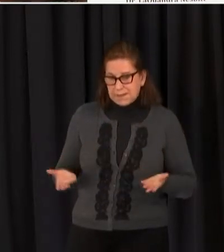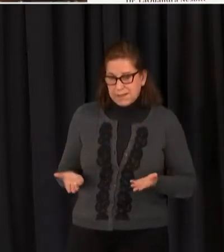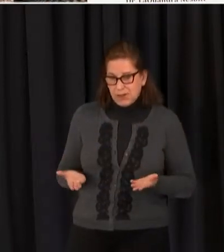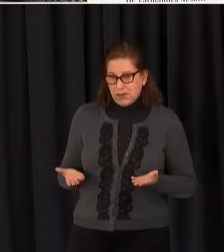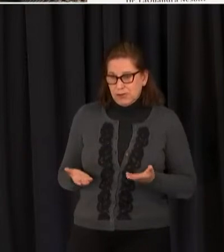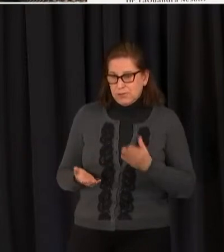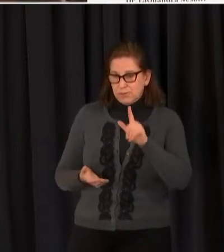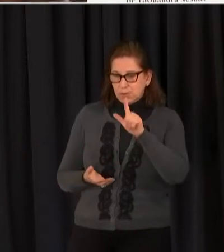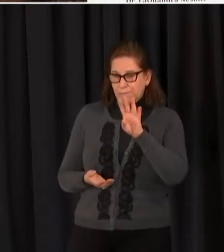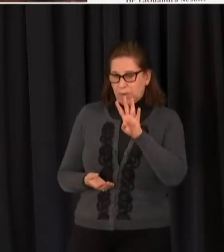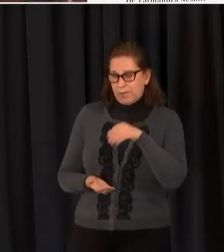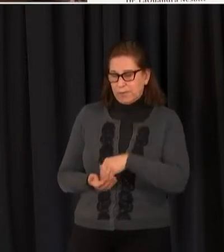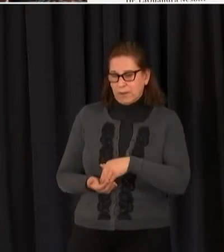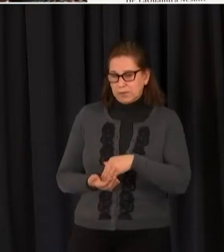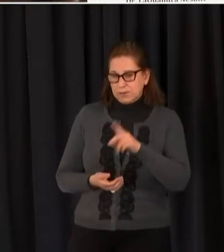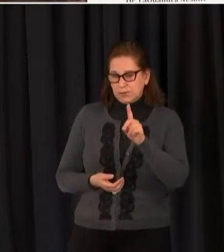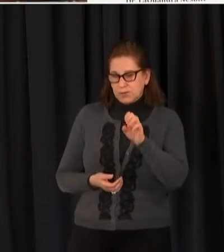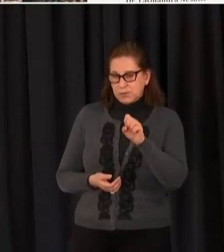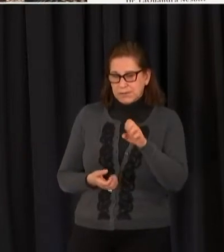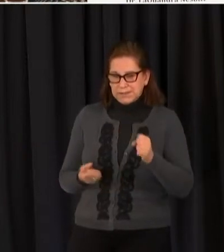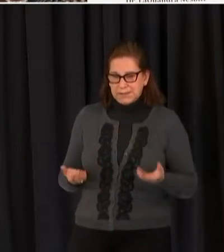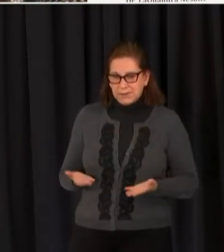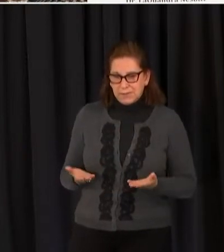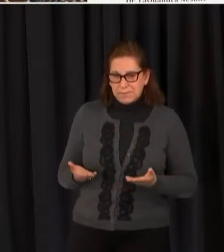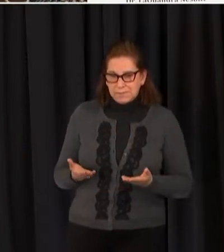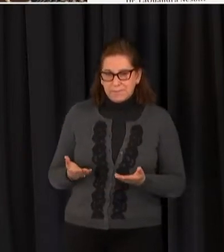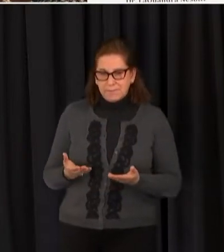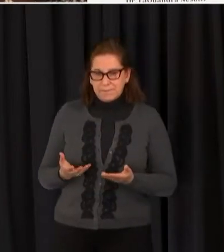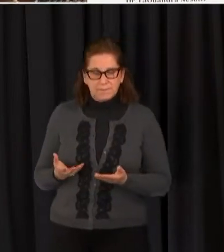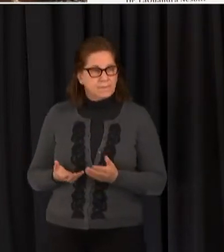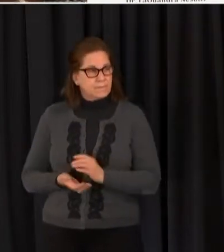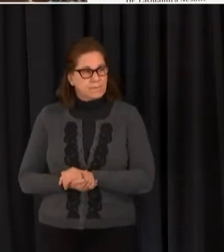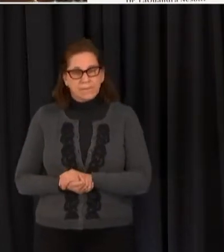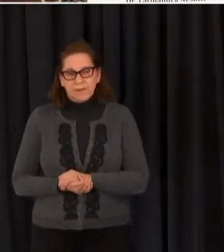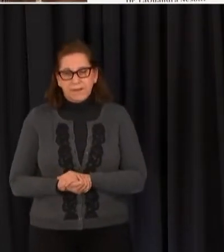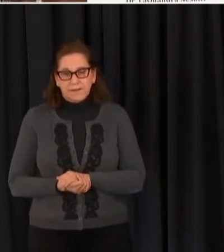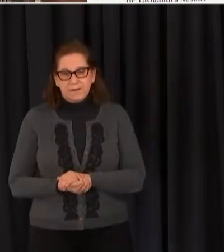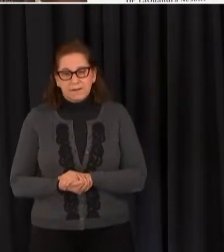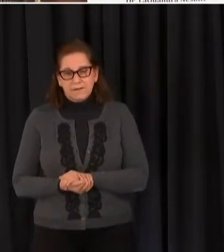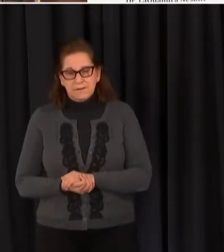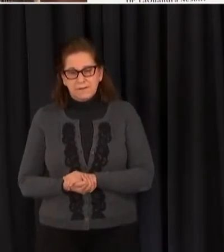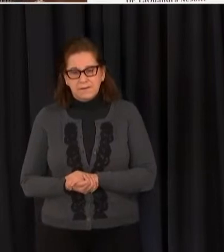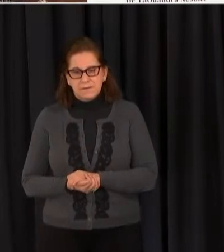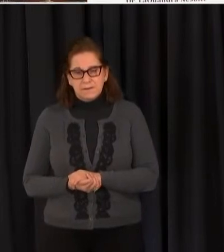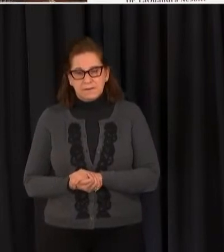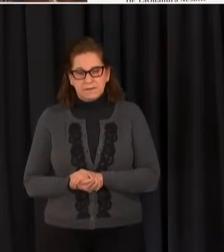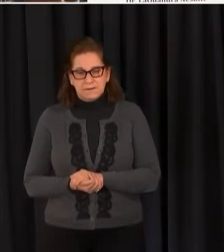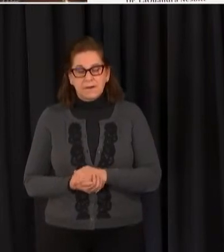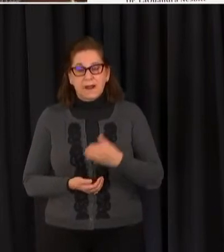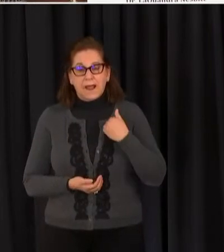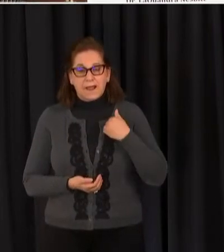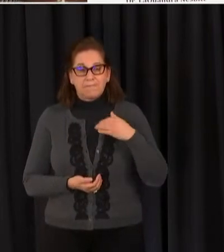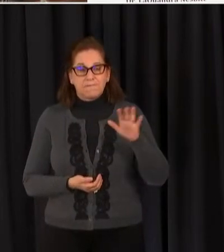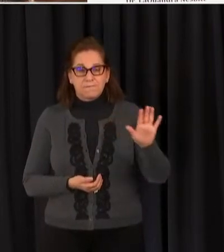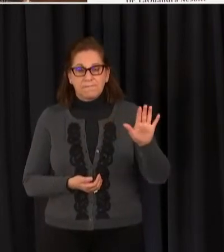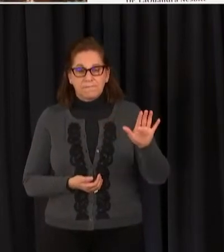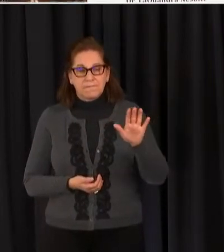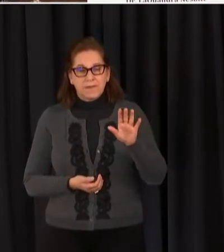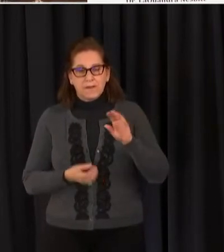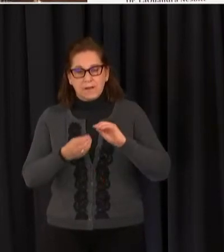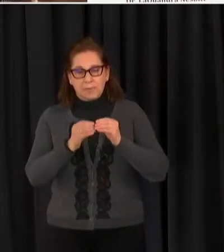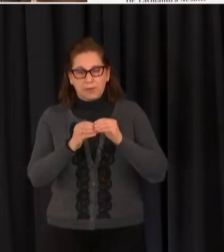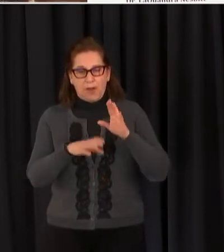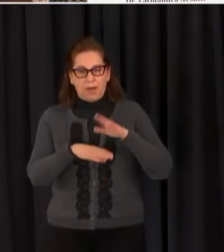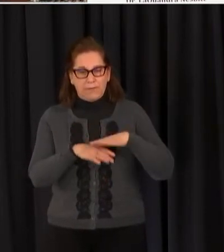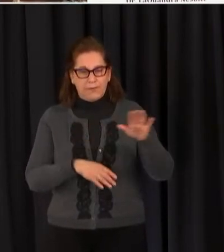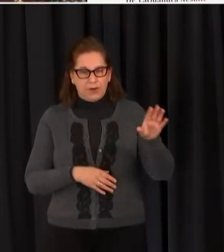of Defense or VA doses are reflected in our number. There are some federal websites that reflect their number and